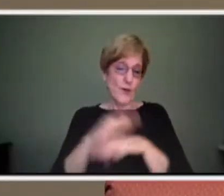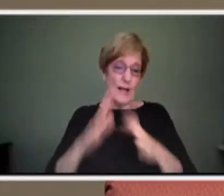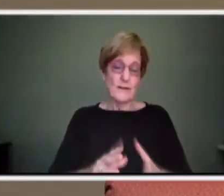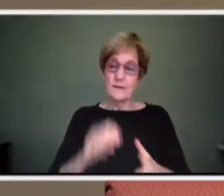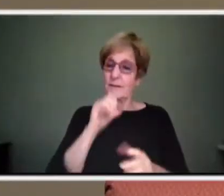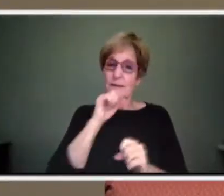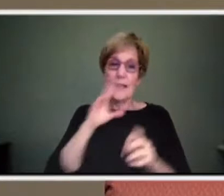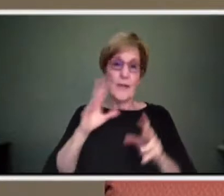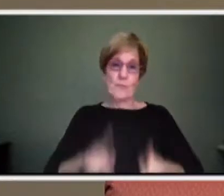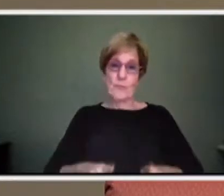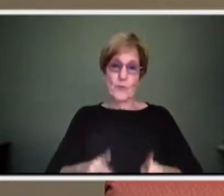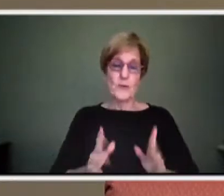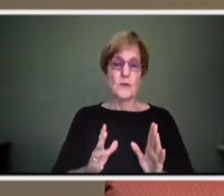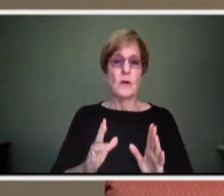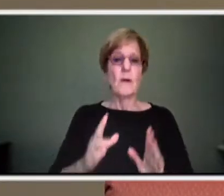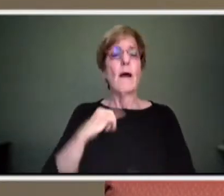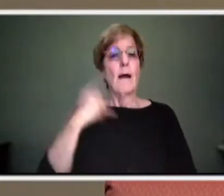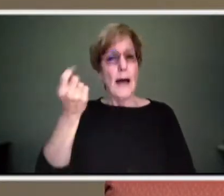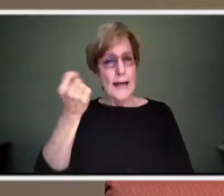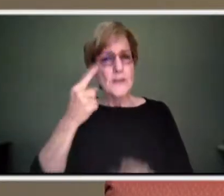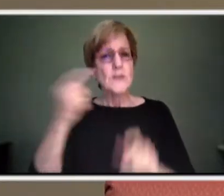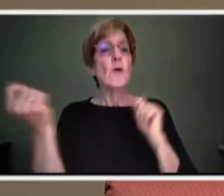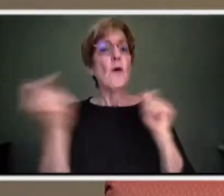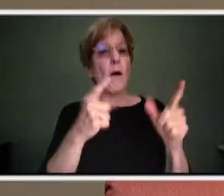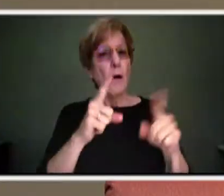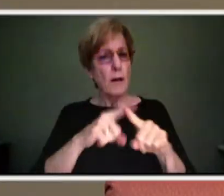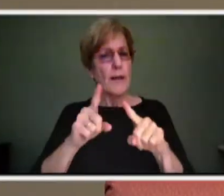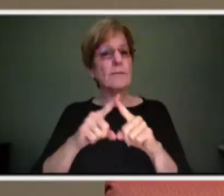because I understand that everyone has different perspective.